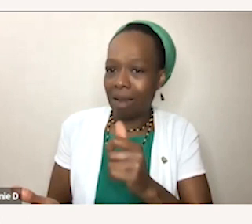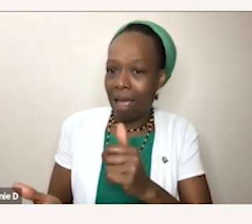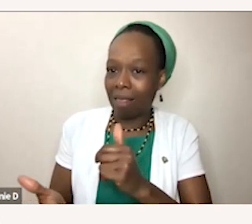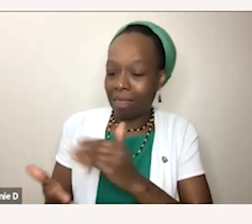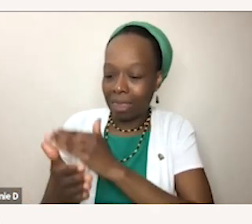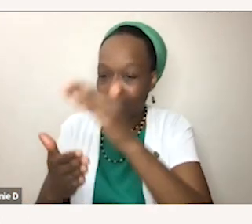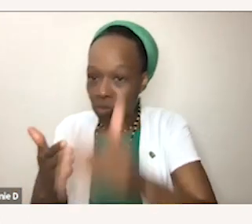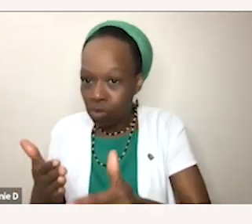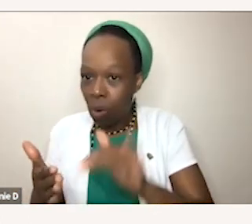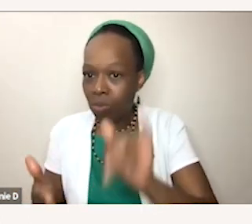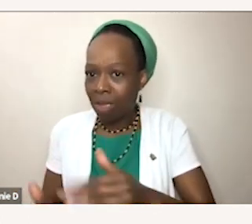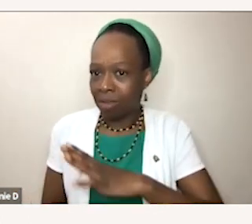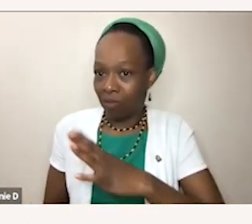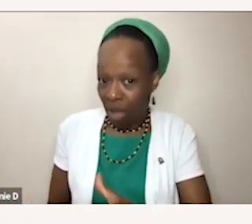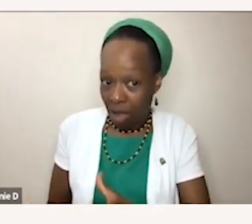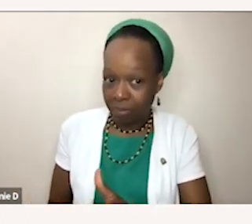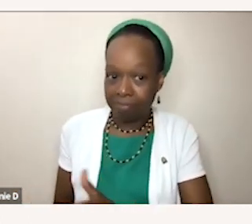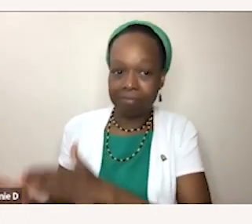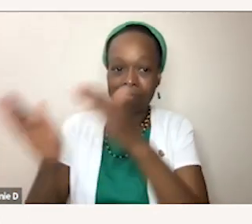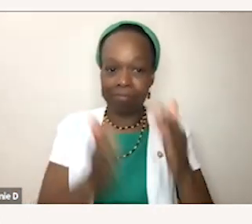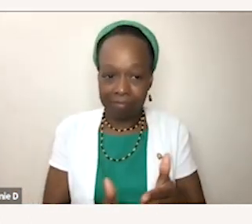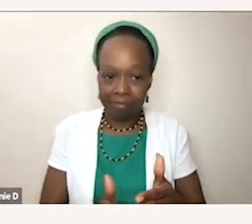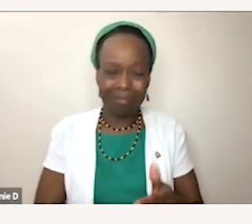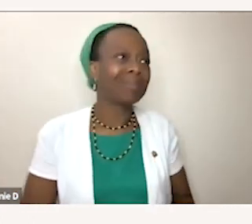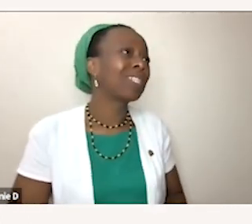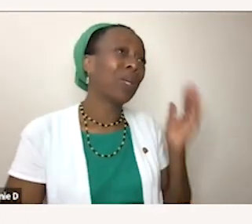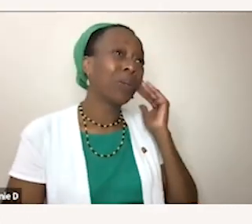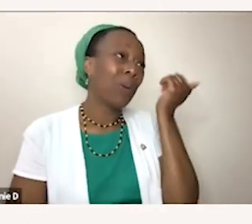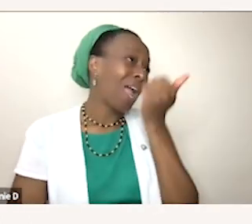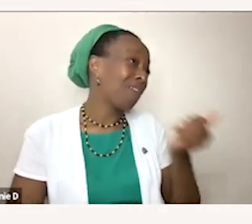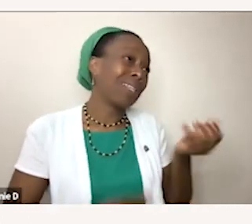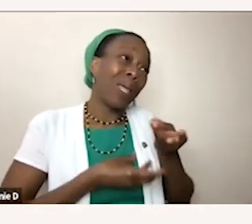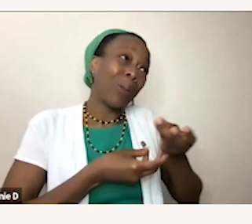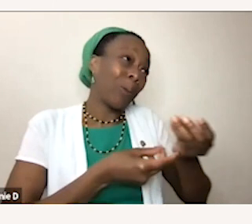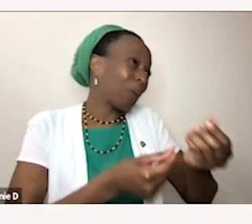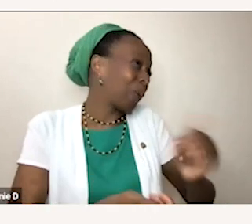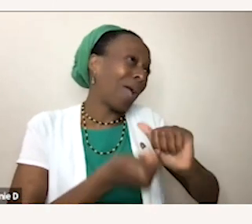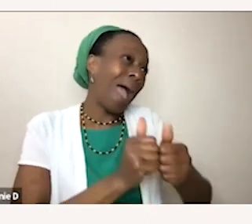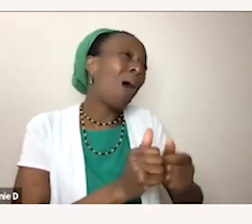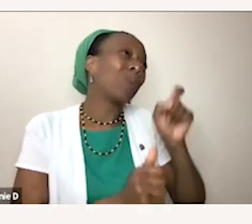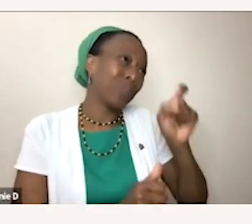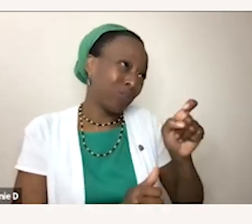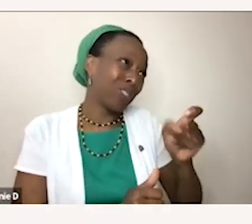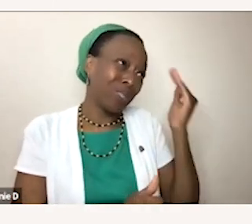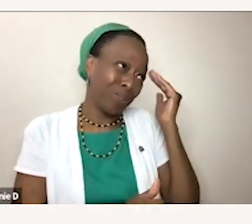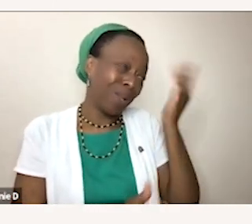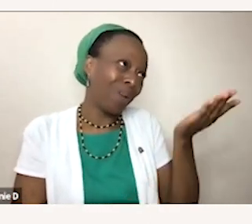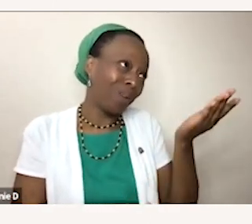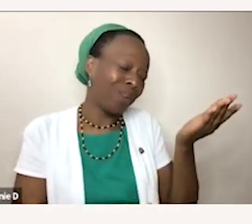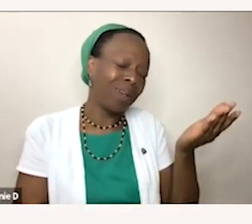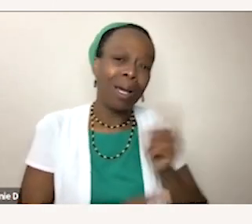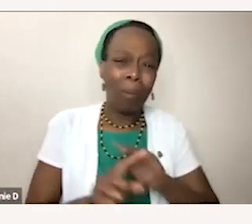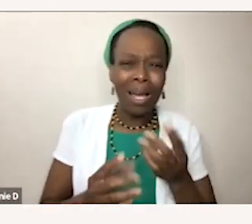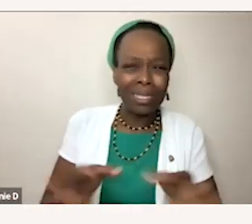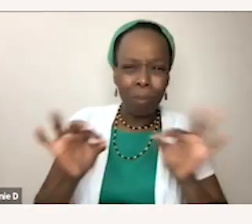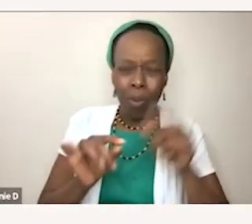It will work out how it's meant to be. And I think it's tricky when we start thinking about meant to be, right? It's one of those things